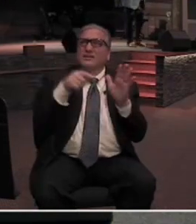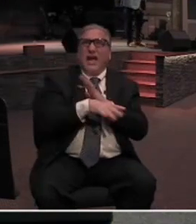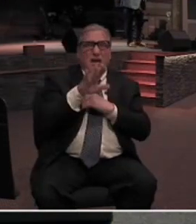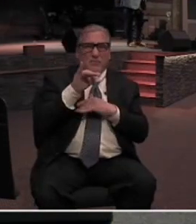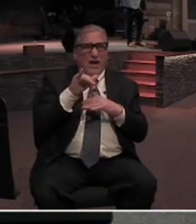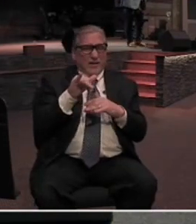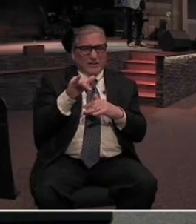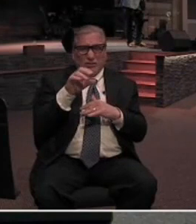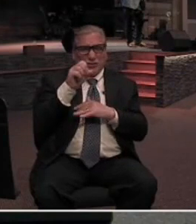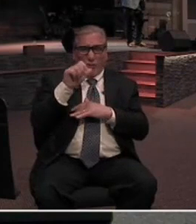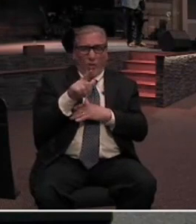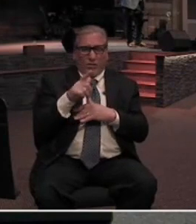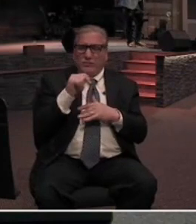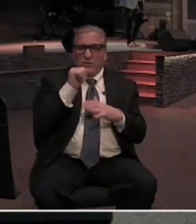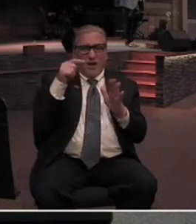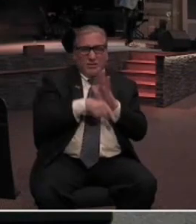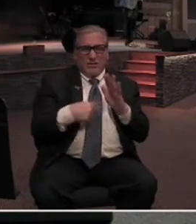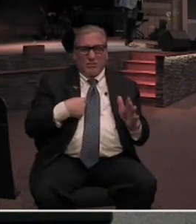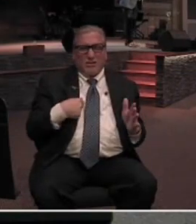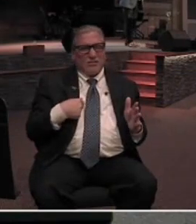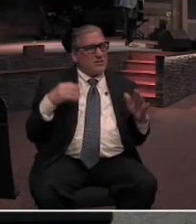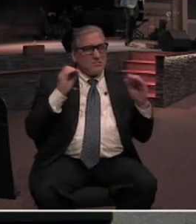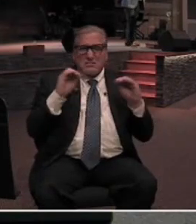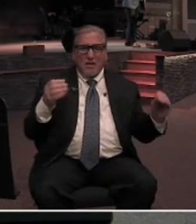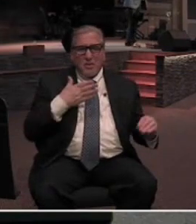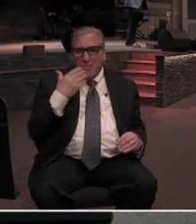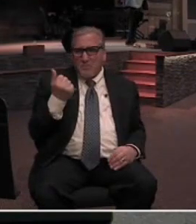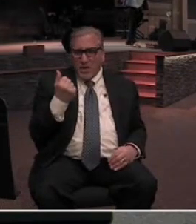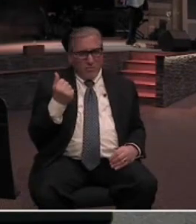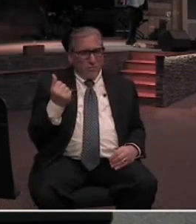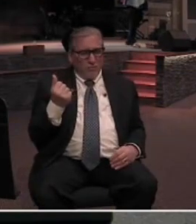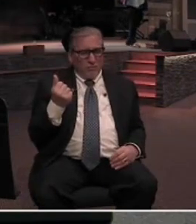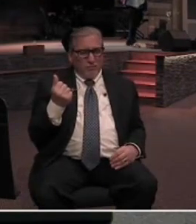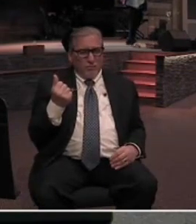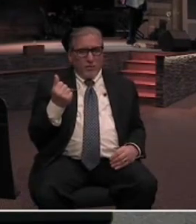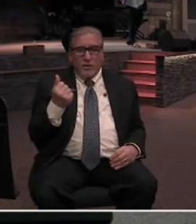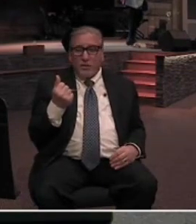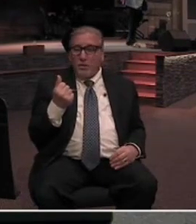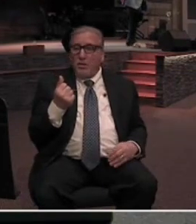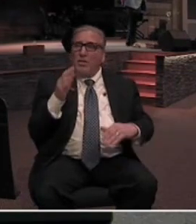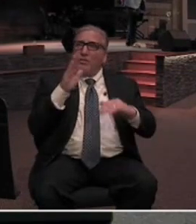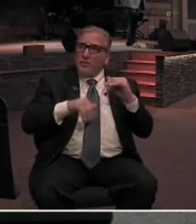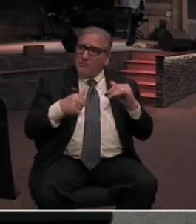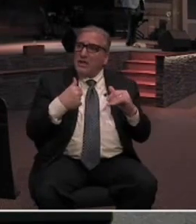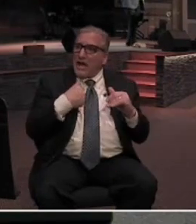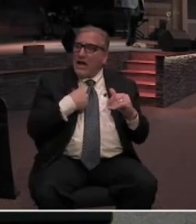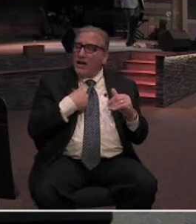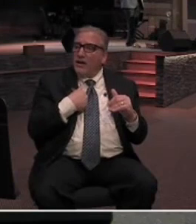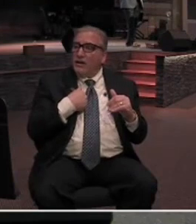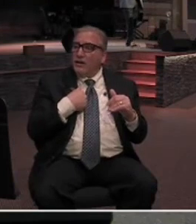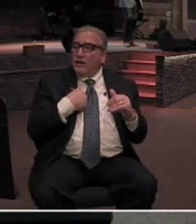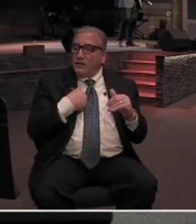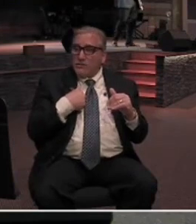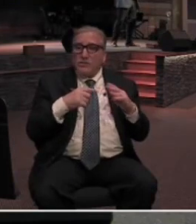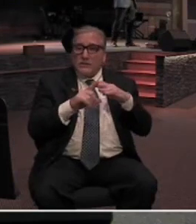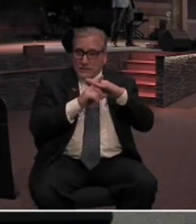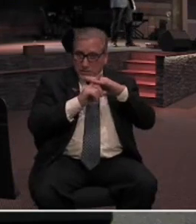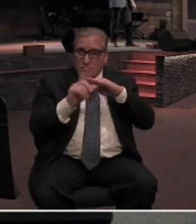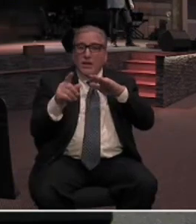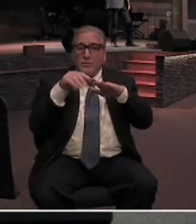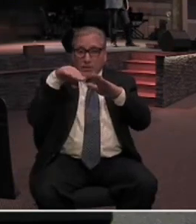Saul. There's nothing better for me than that I should speedily escape into